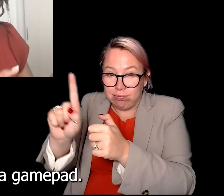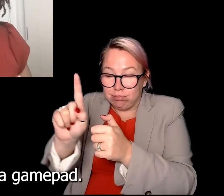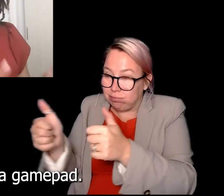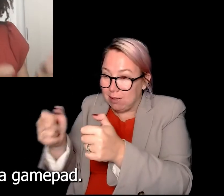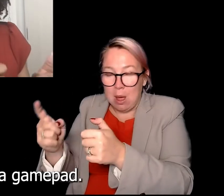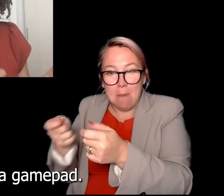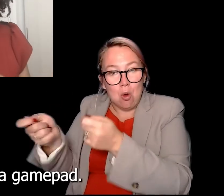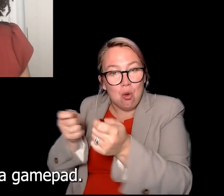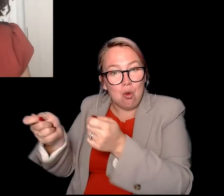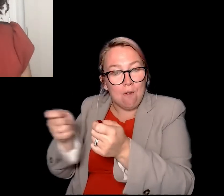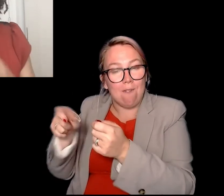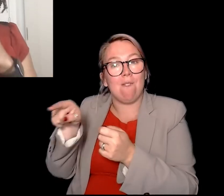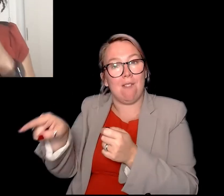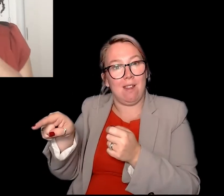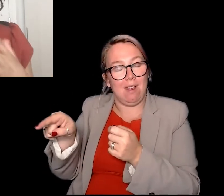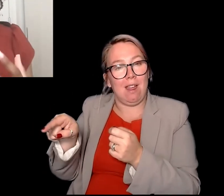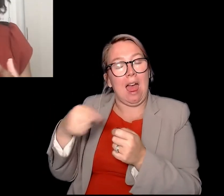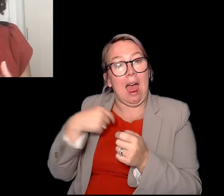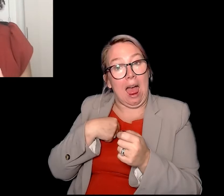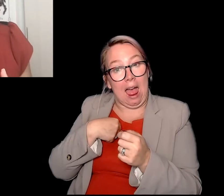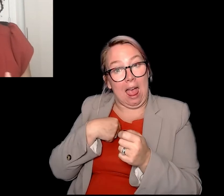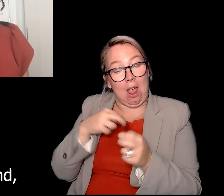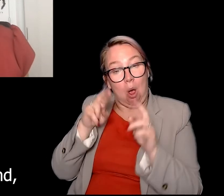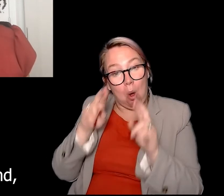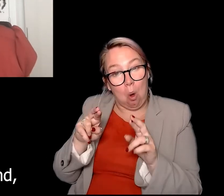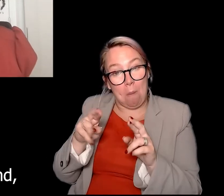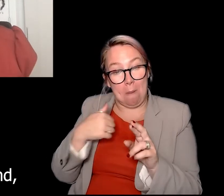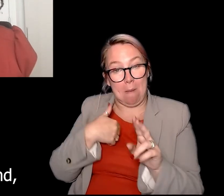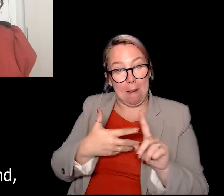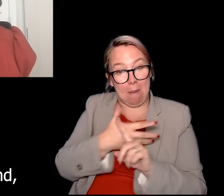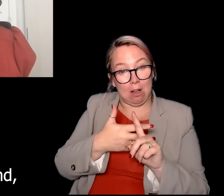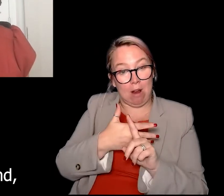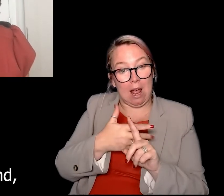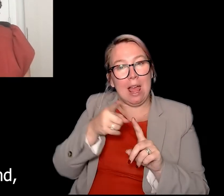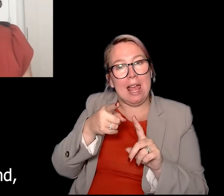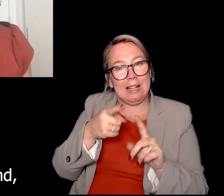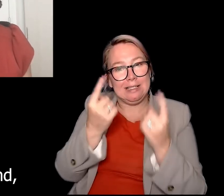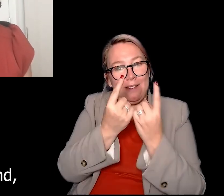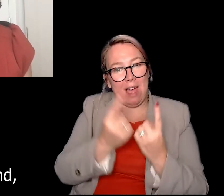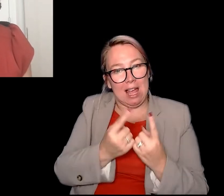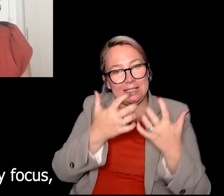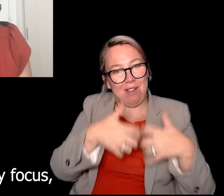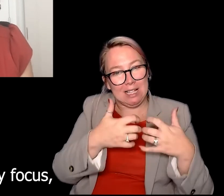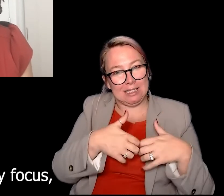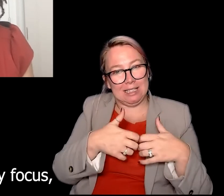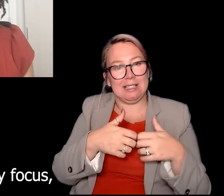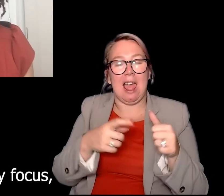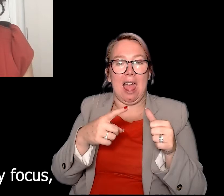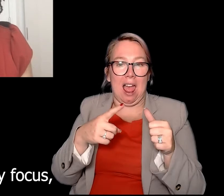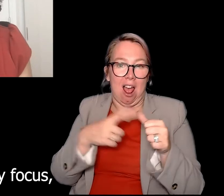2D or in 3D, with a gamepad. For me, I was hoping to go and take my background. I